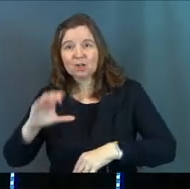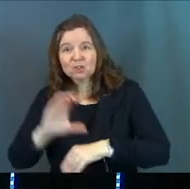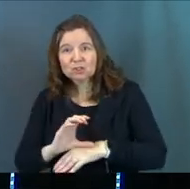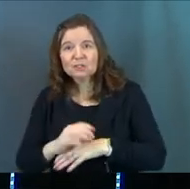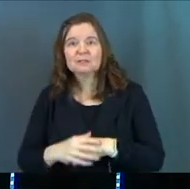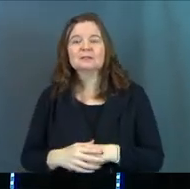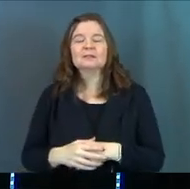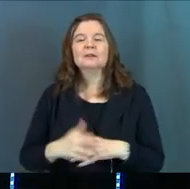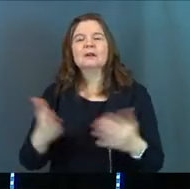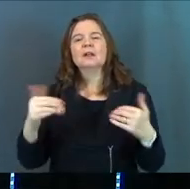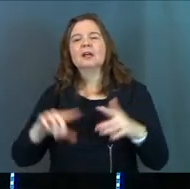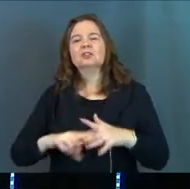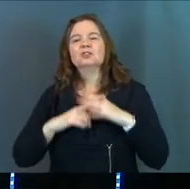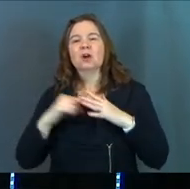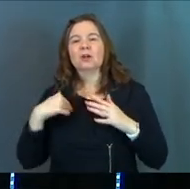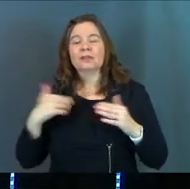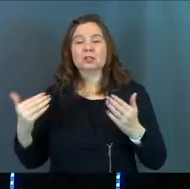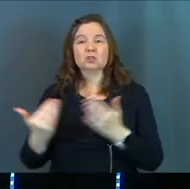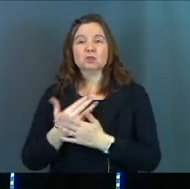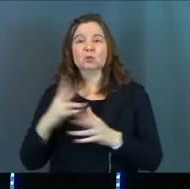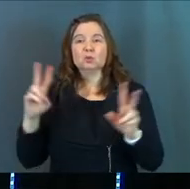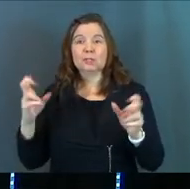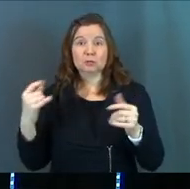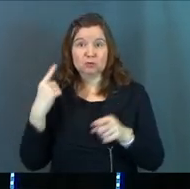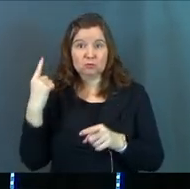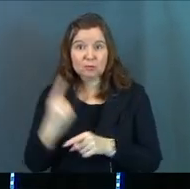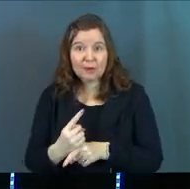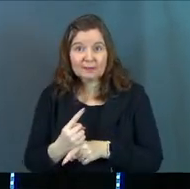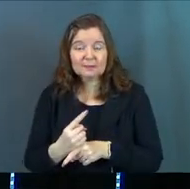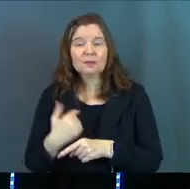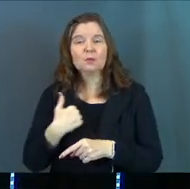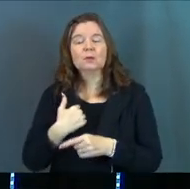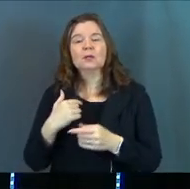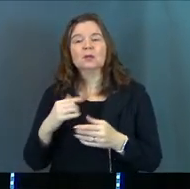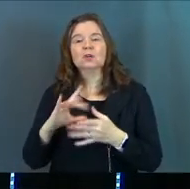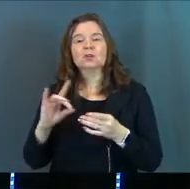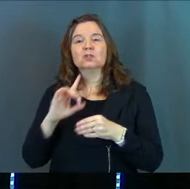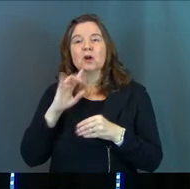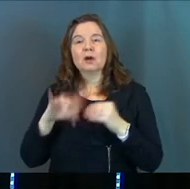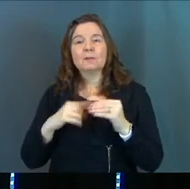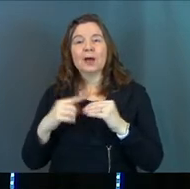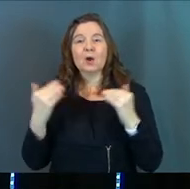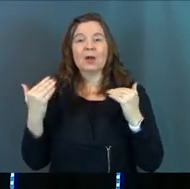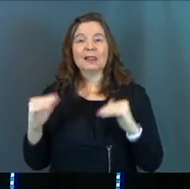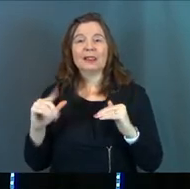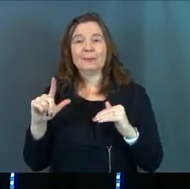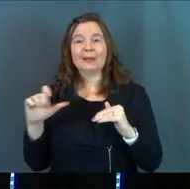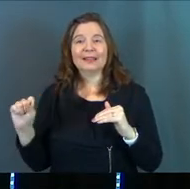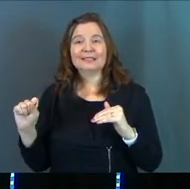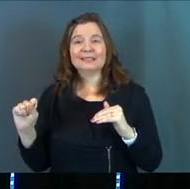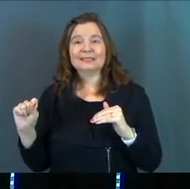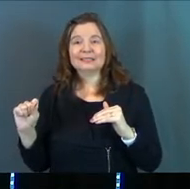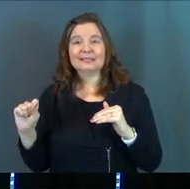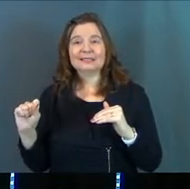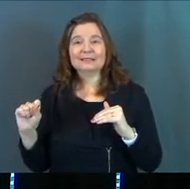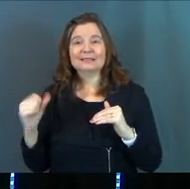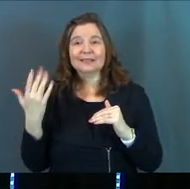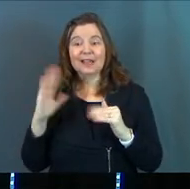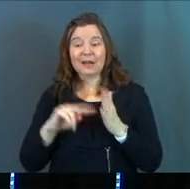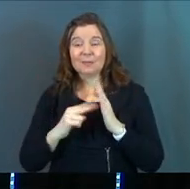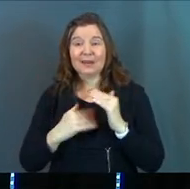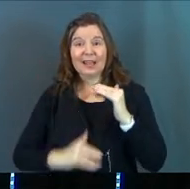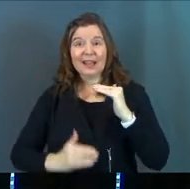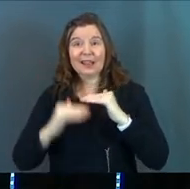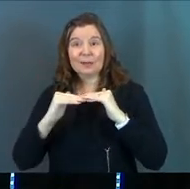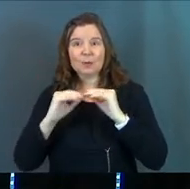church. Let's start off this new series right. We're talking about Limitless God. We're going to do this series